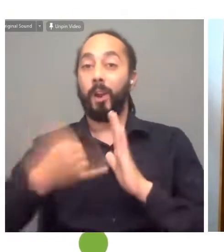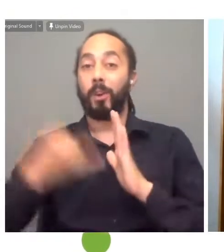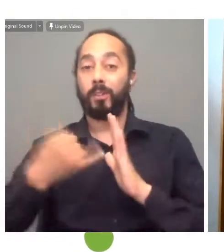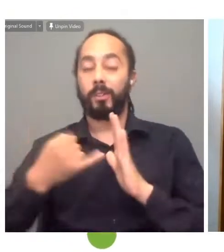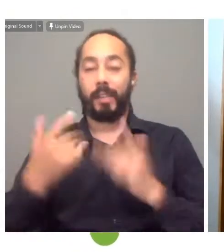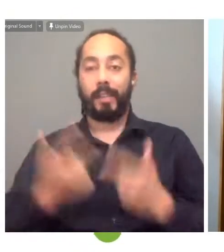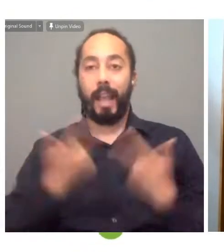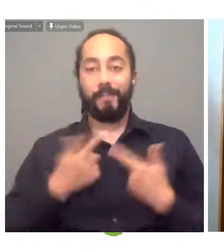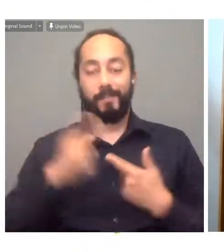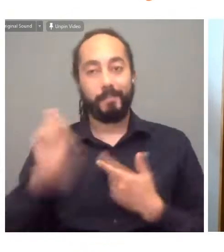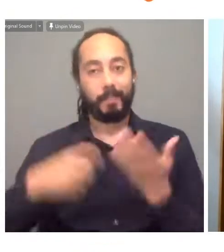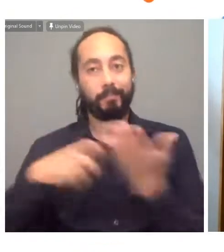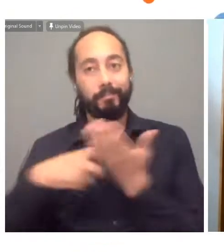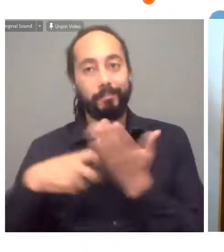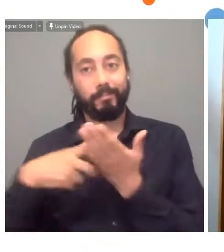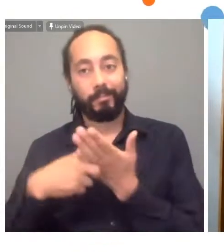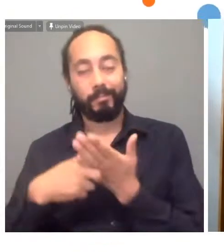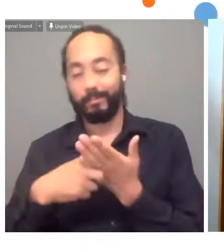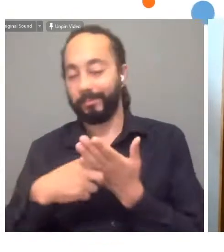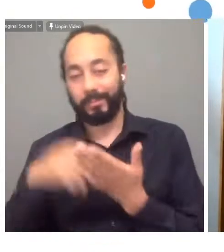guys will make it unless